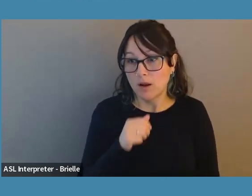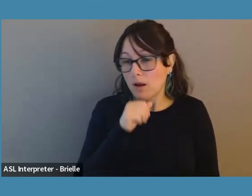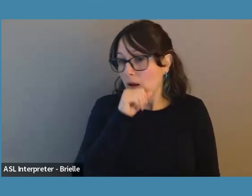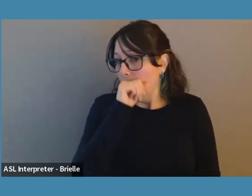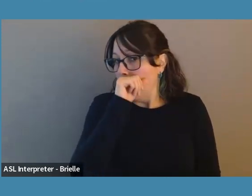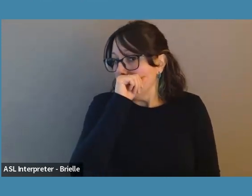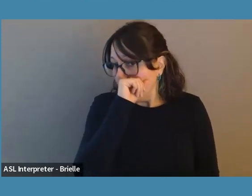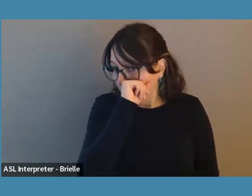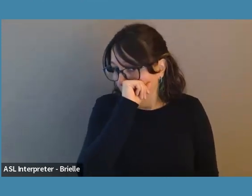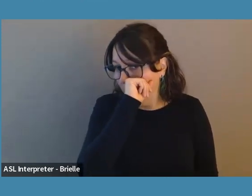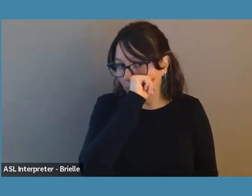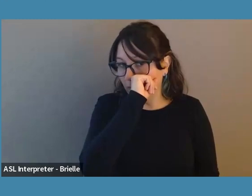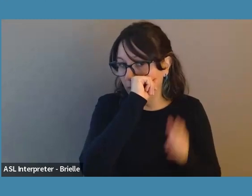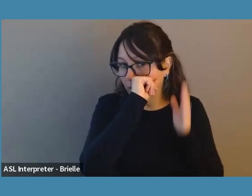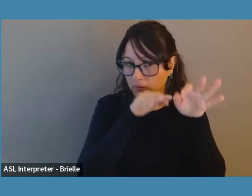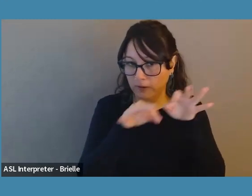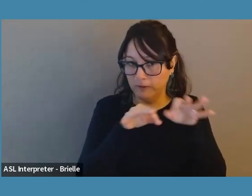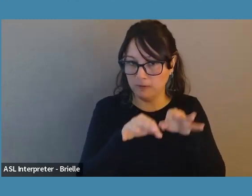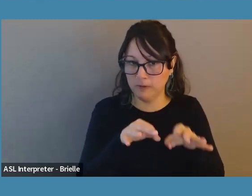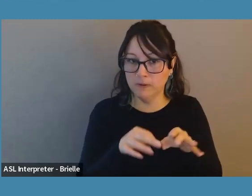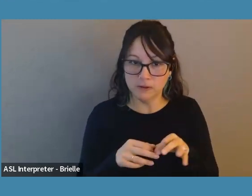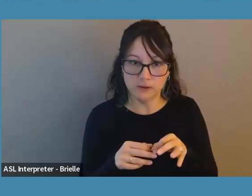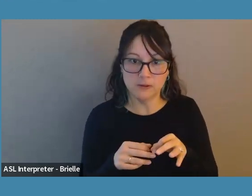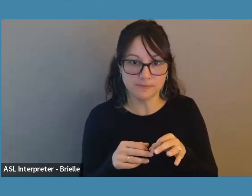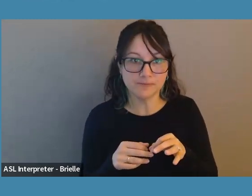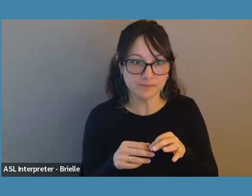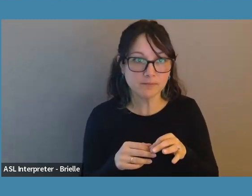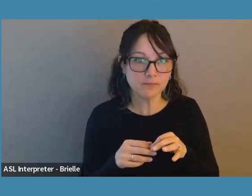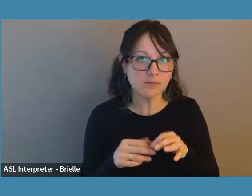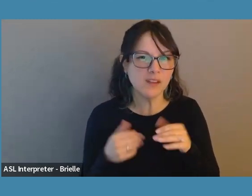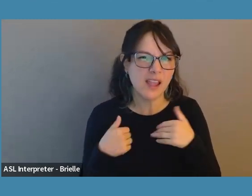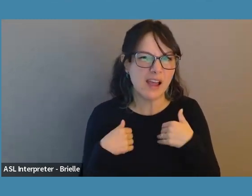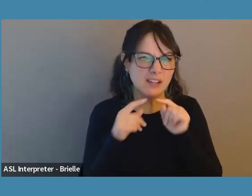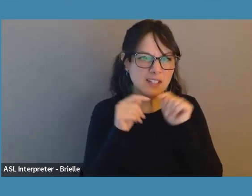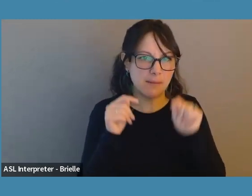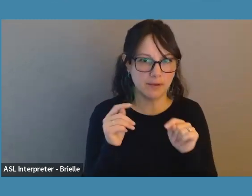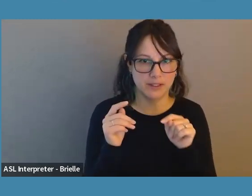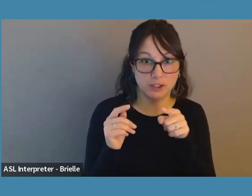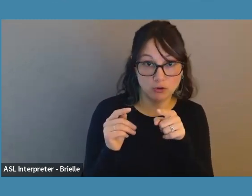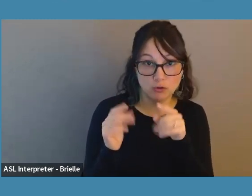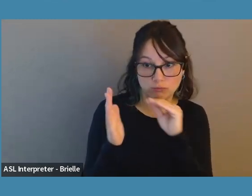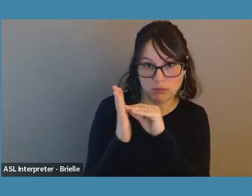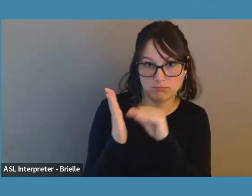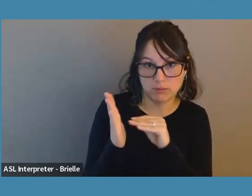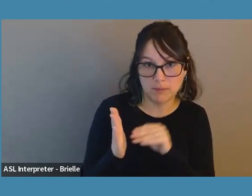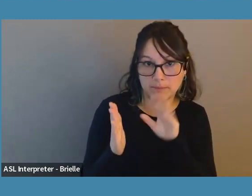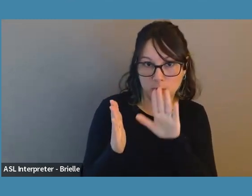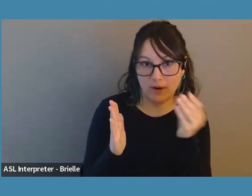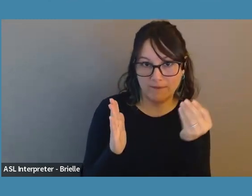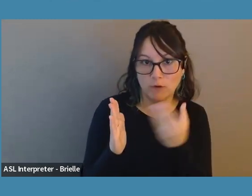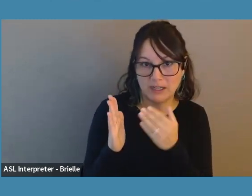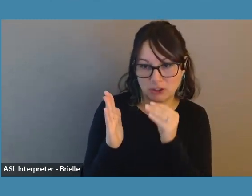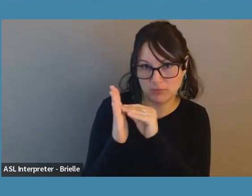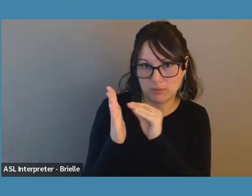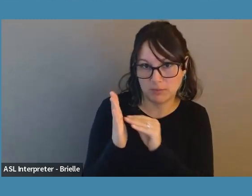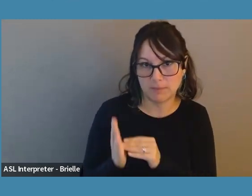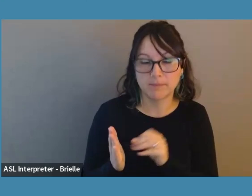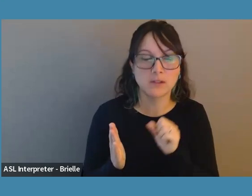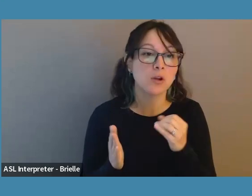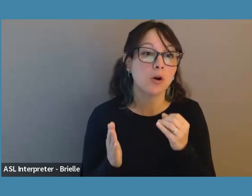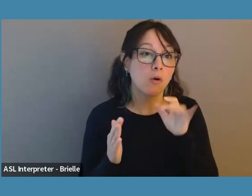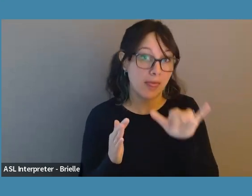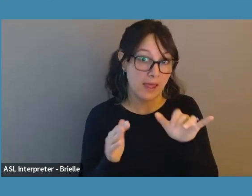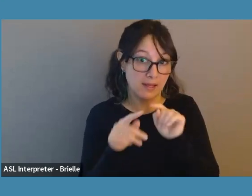And I'll talk about we've highlighted the places in the templates where you're going to want to plug in your own information. So here on